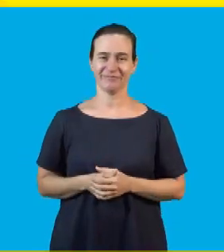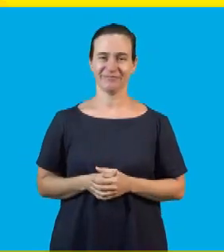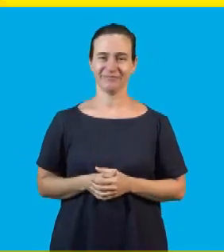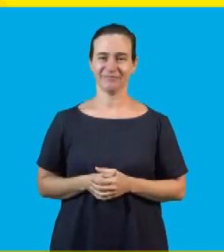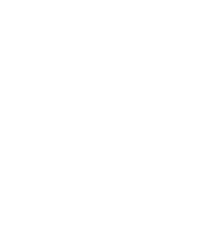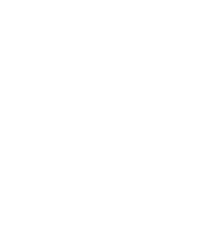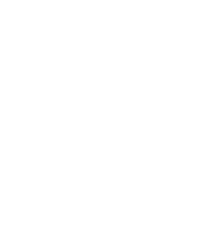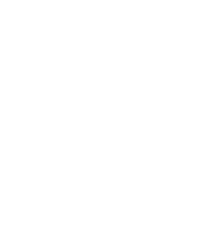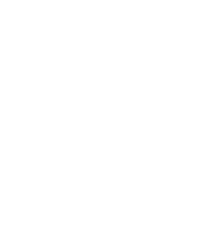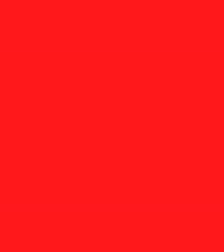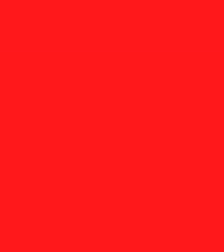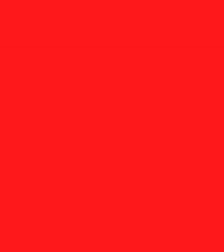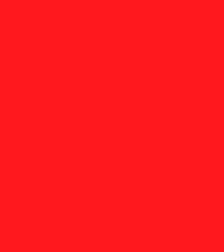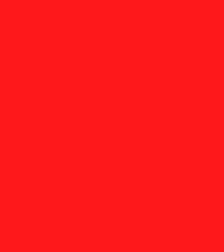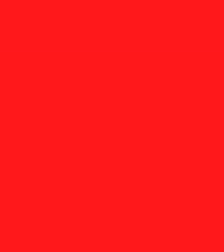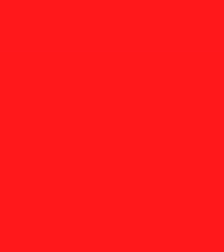bit.